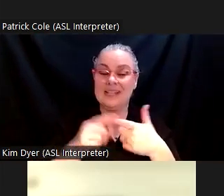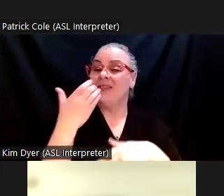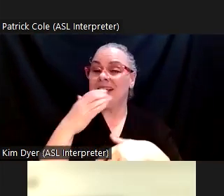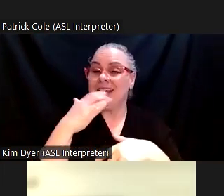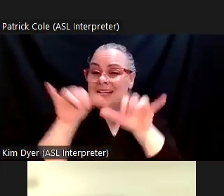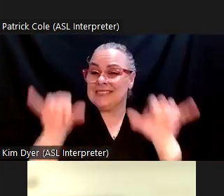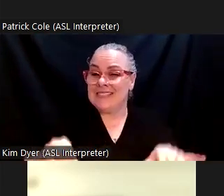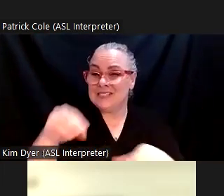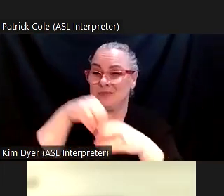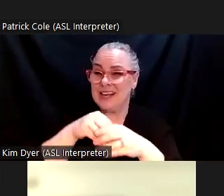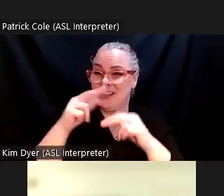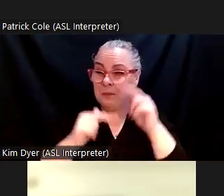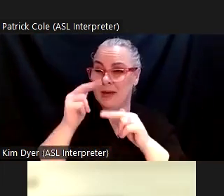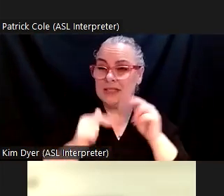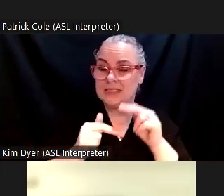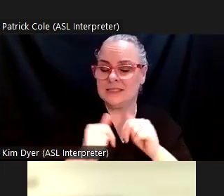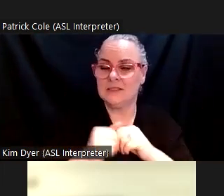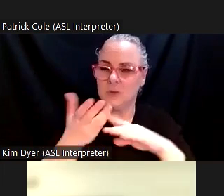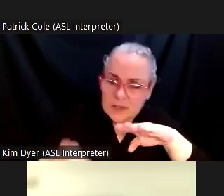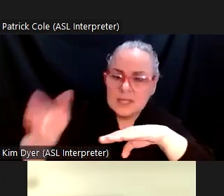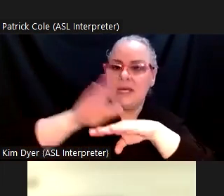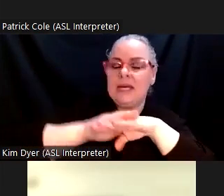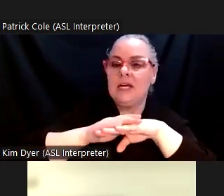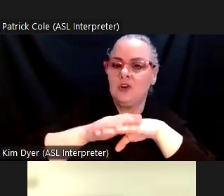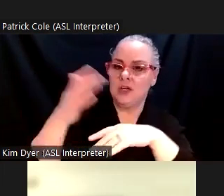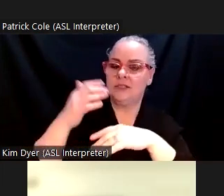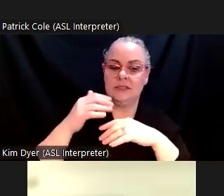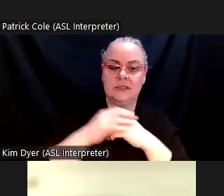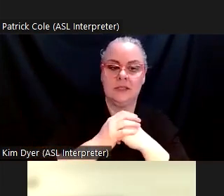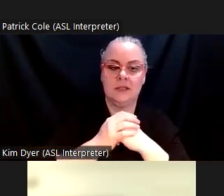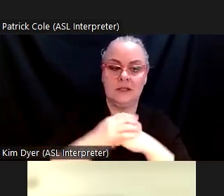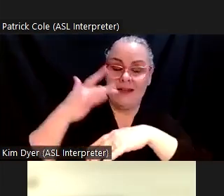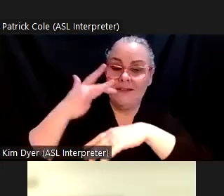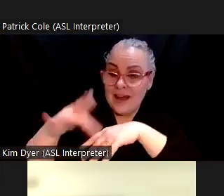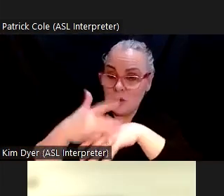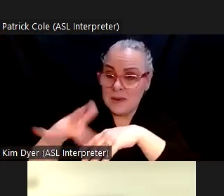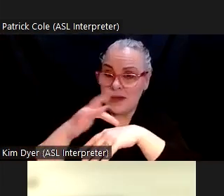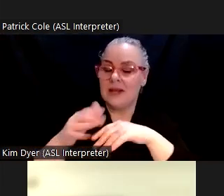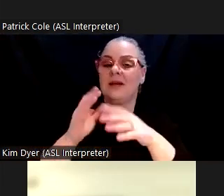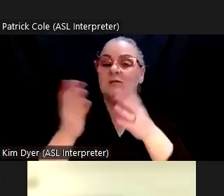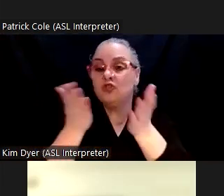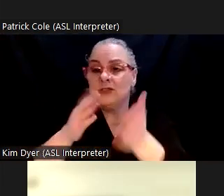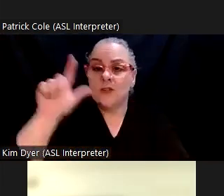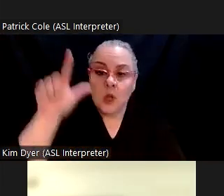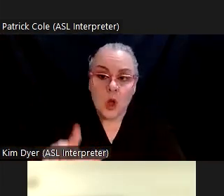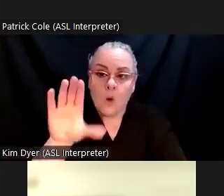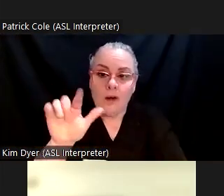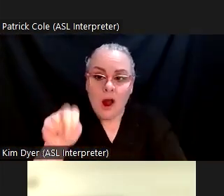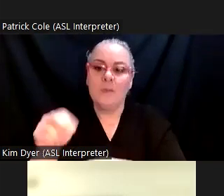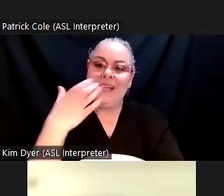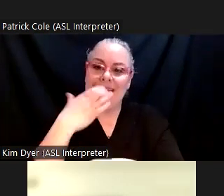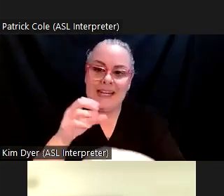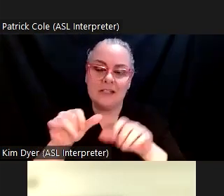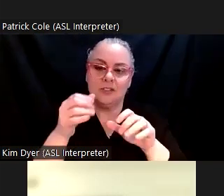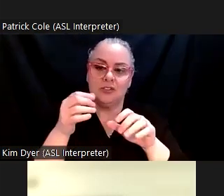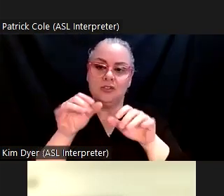systems. This measure aims to increase the availability and services for low carbon heating systems, particularly air